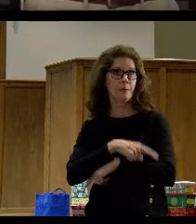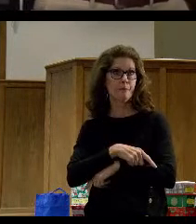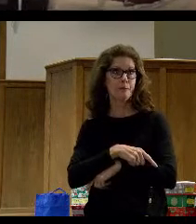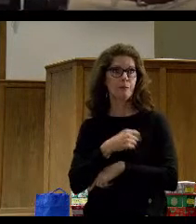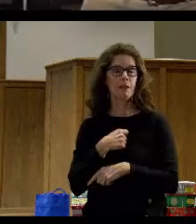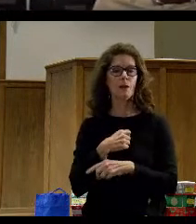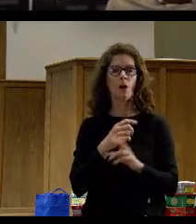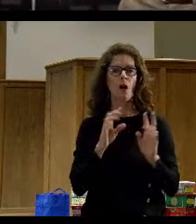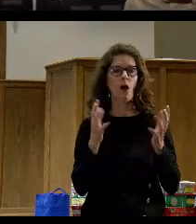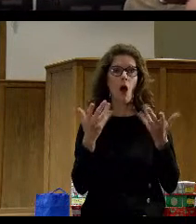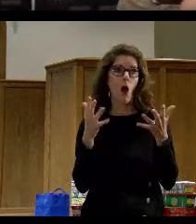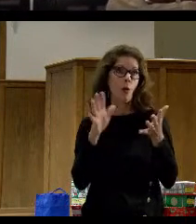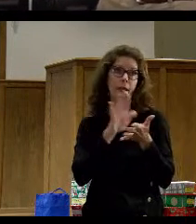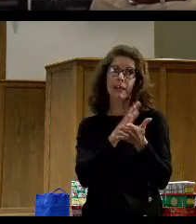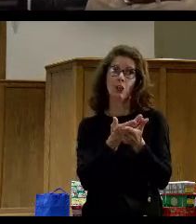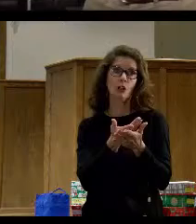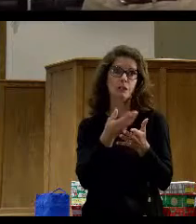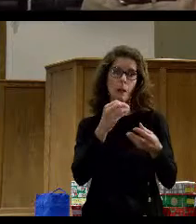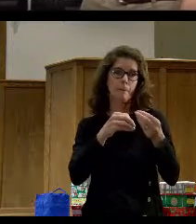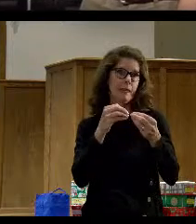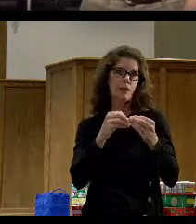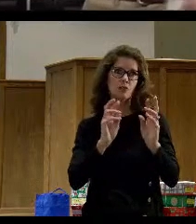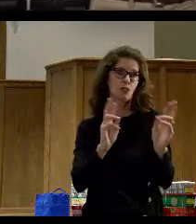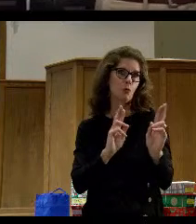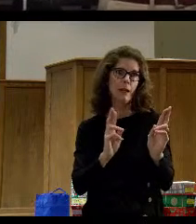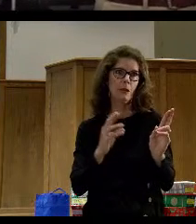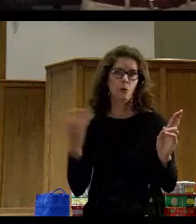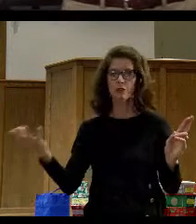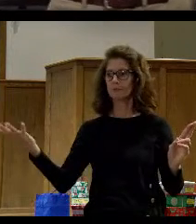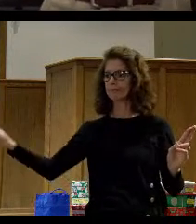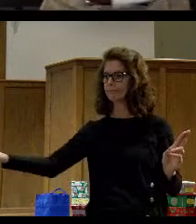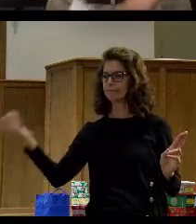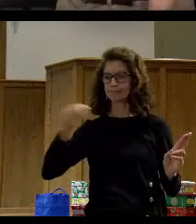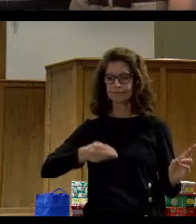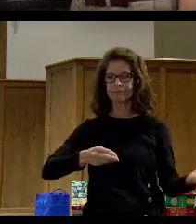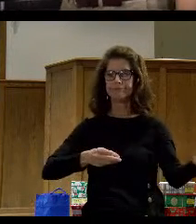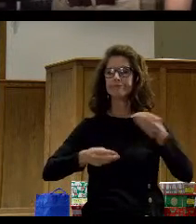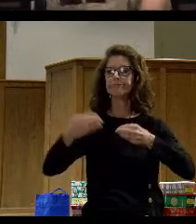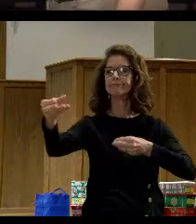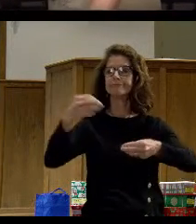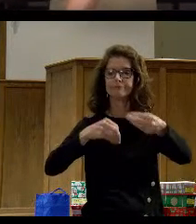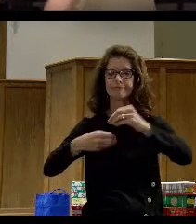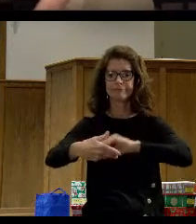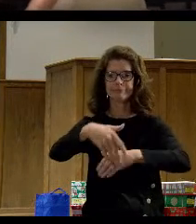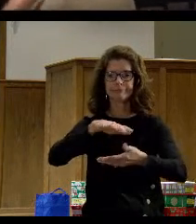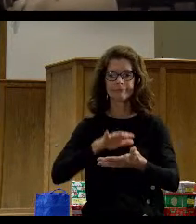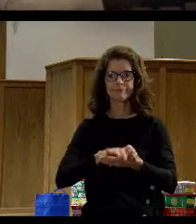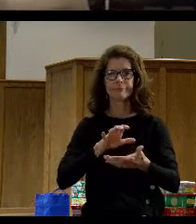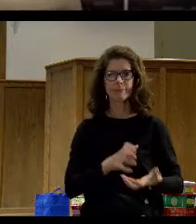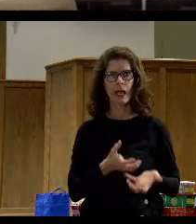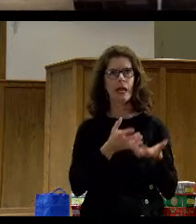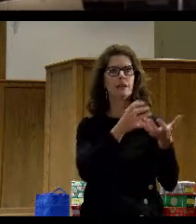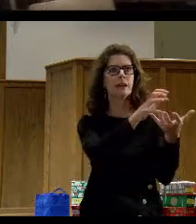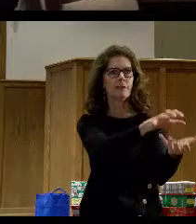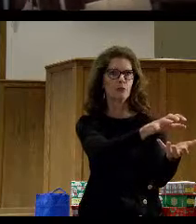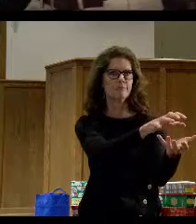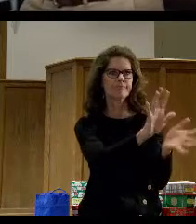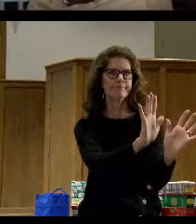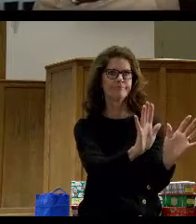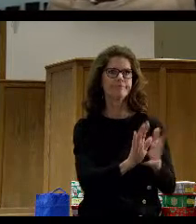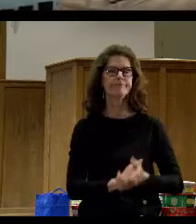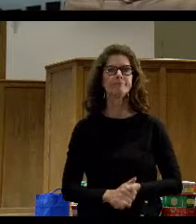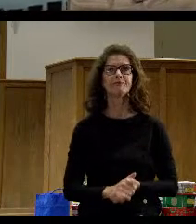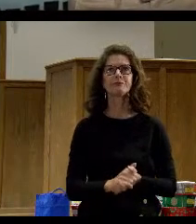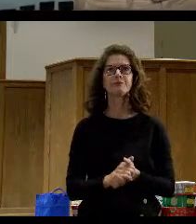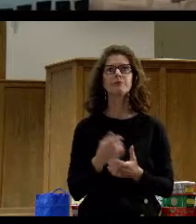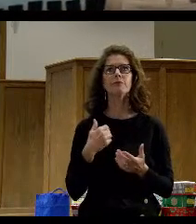deliver to people that need those. We'll also be putting up a form this week probably where we are collecting funds for